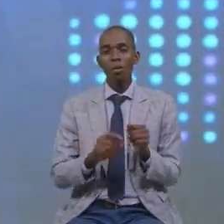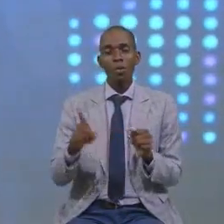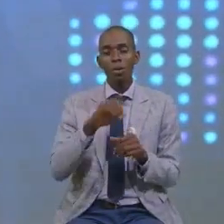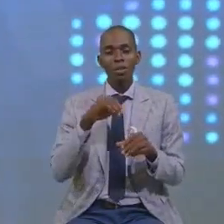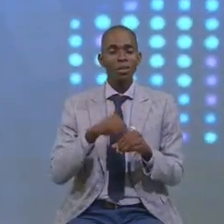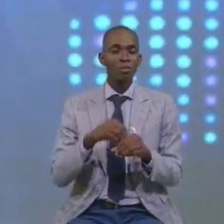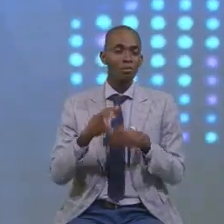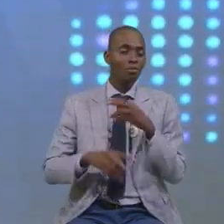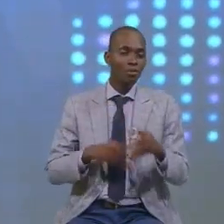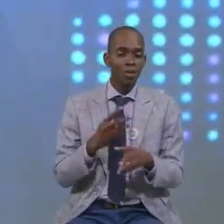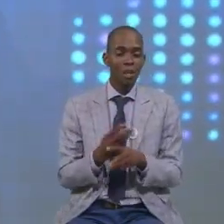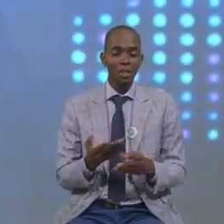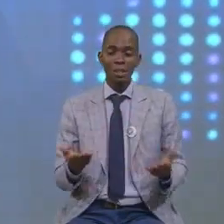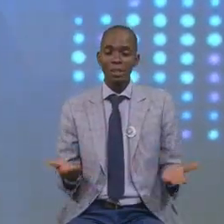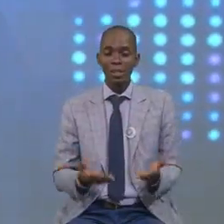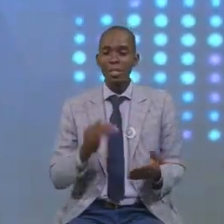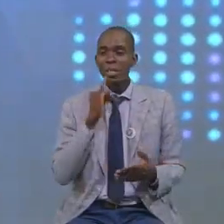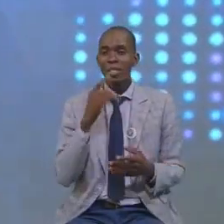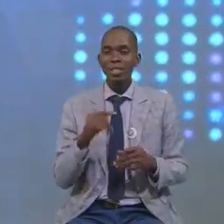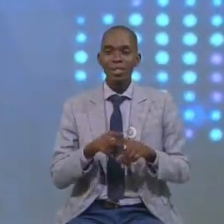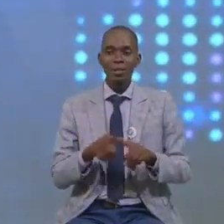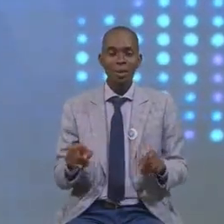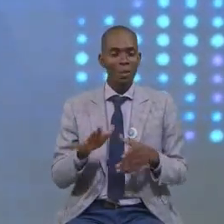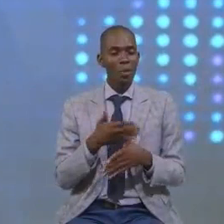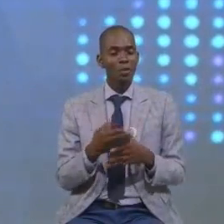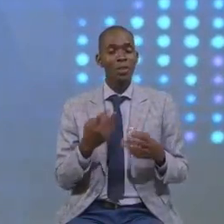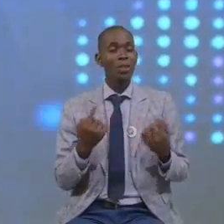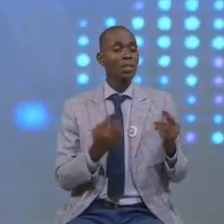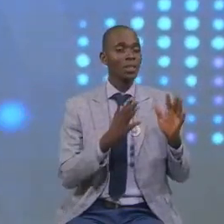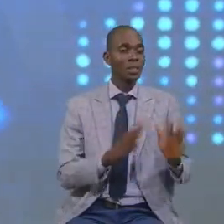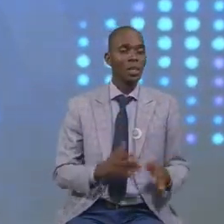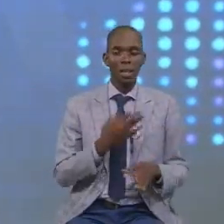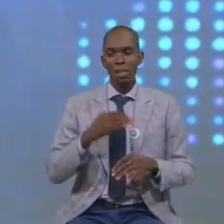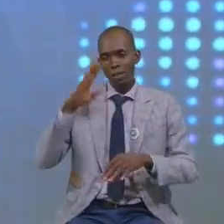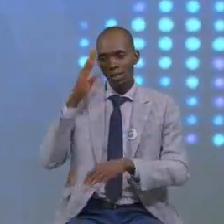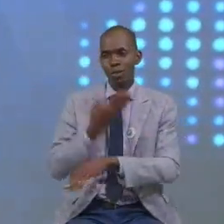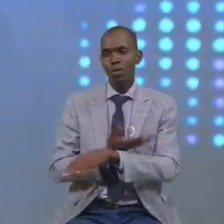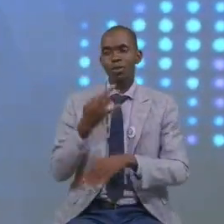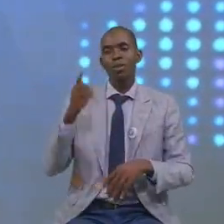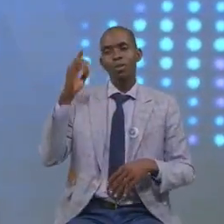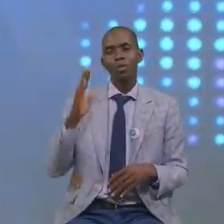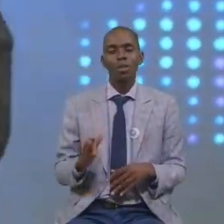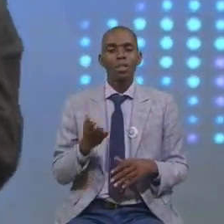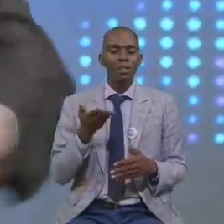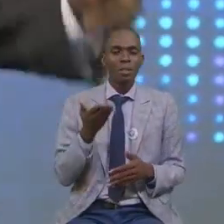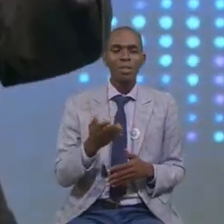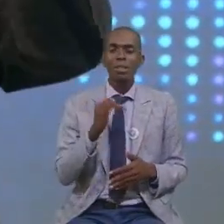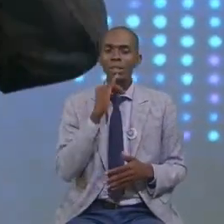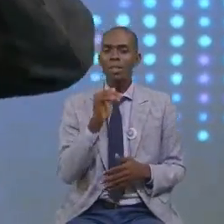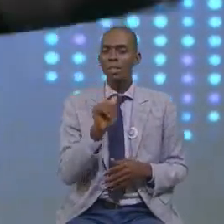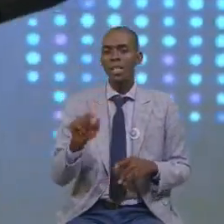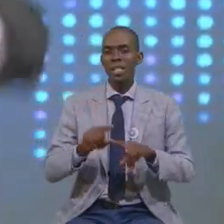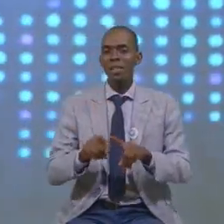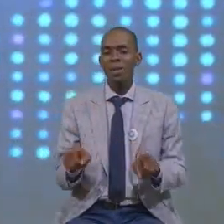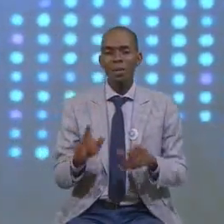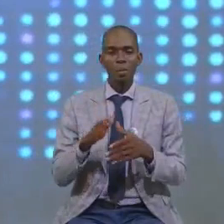the difference between the sinner and the Son of God. Here is the difference between